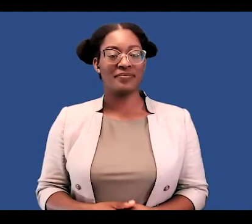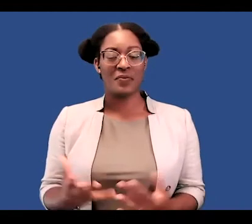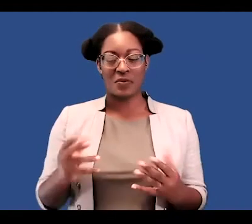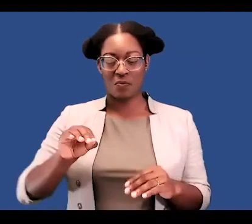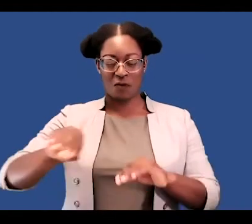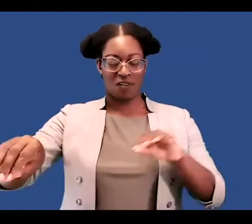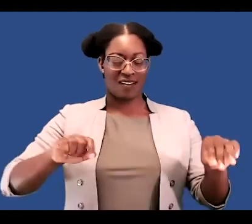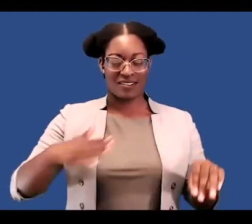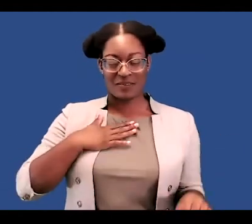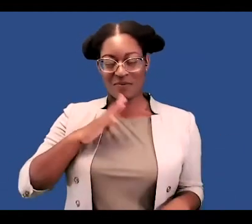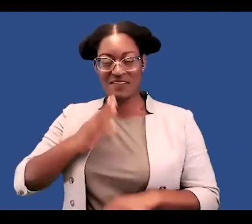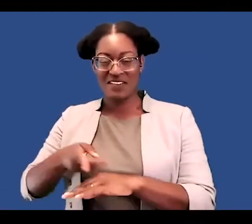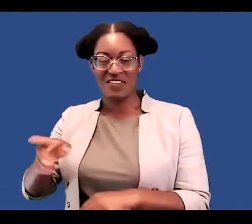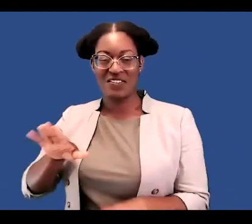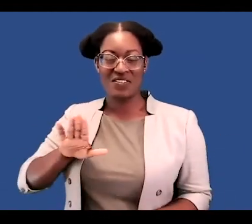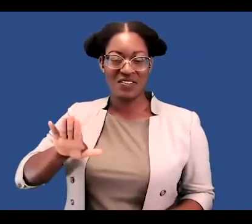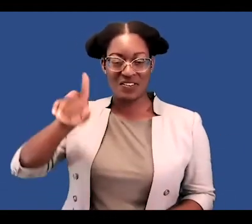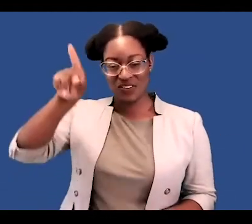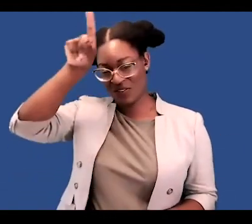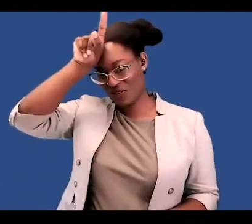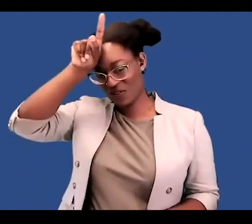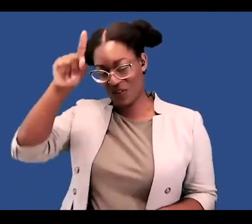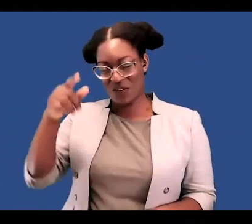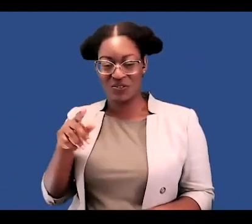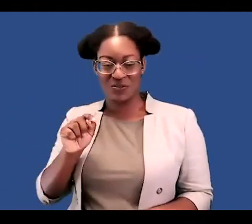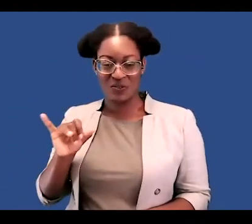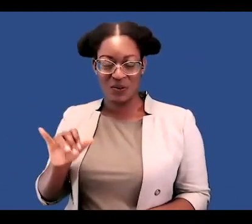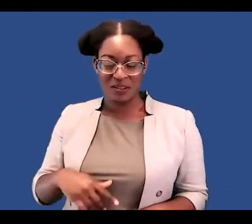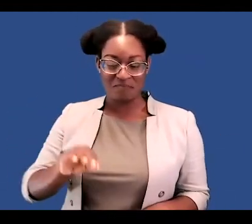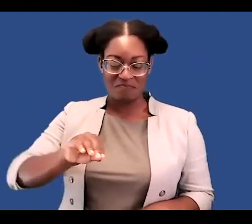My daughter's unicorn. Okay, so